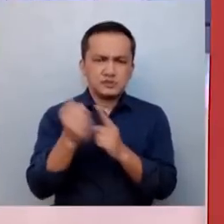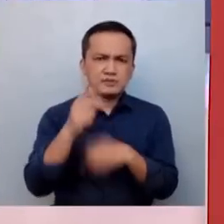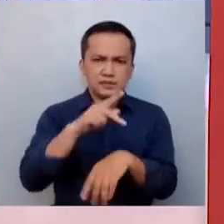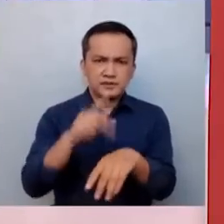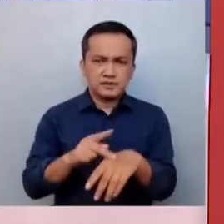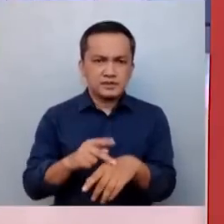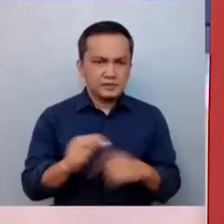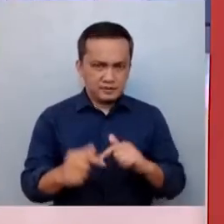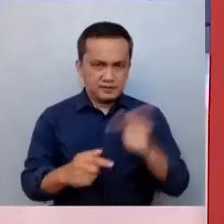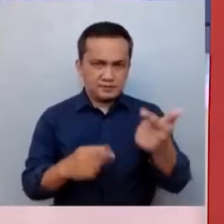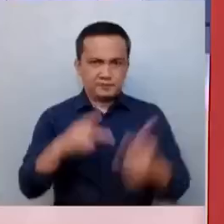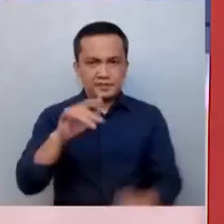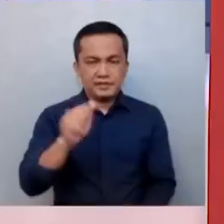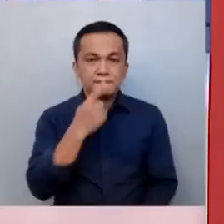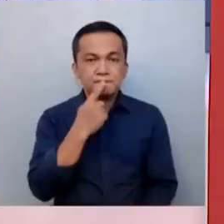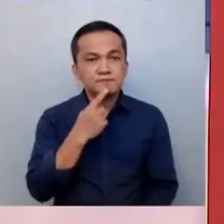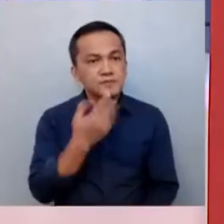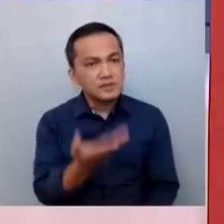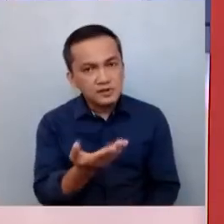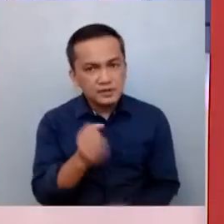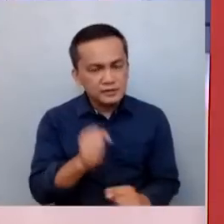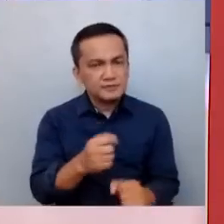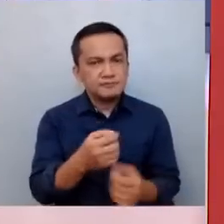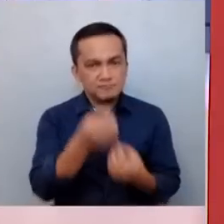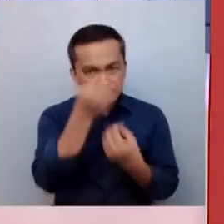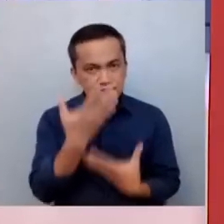joins us with details. Pia, what more can you tell us?